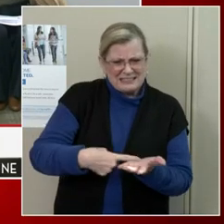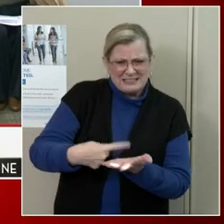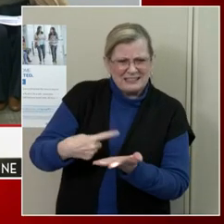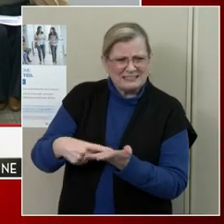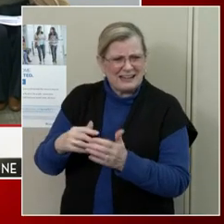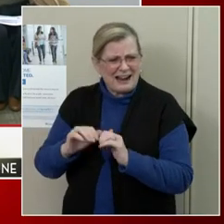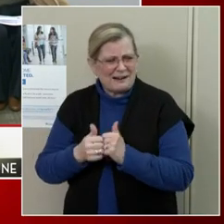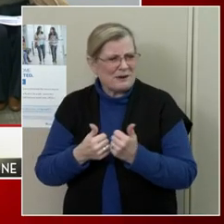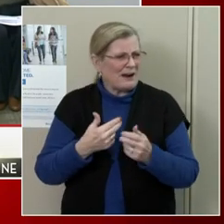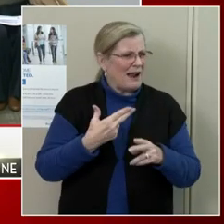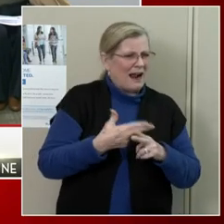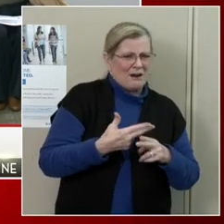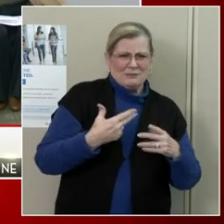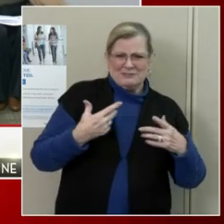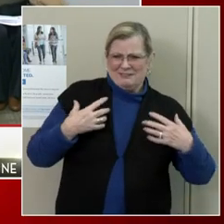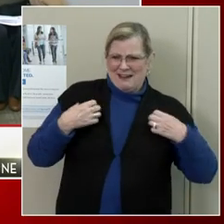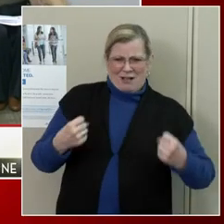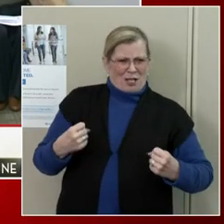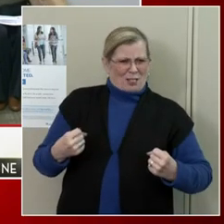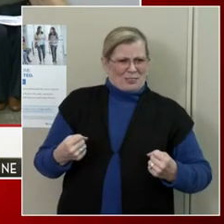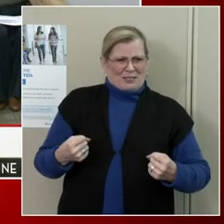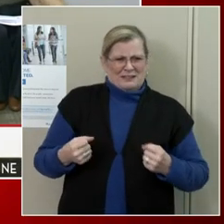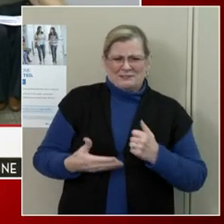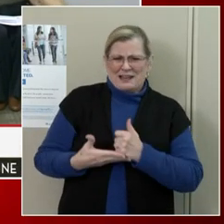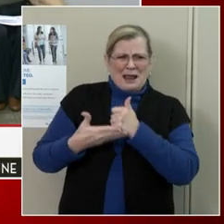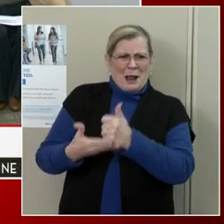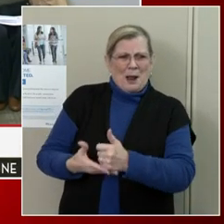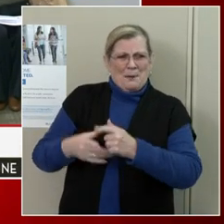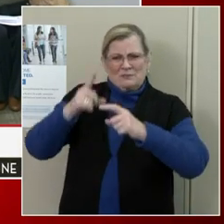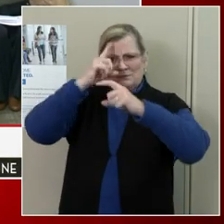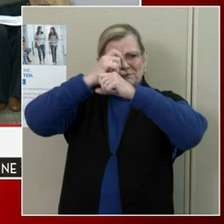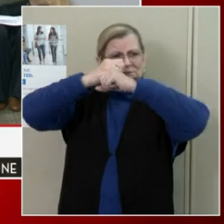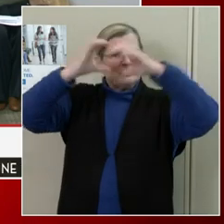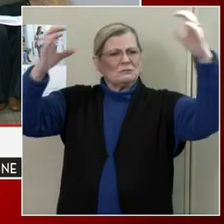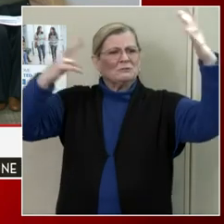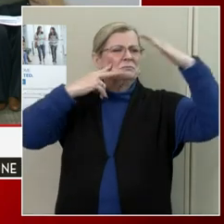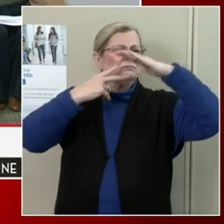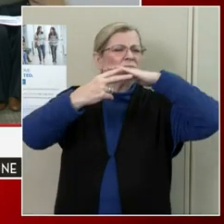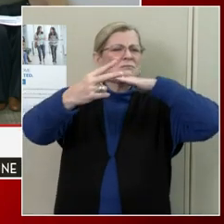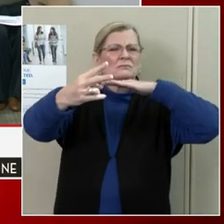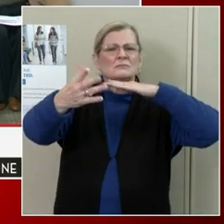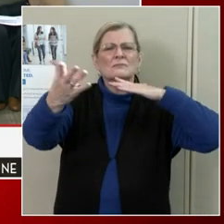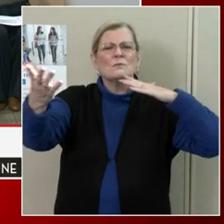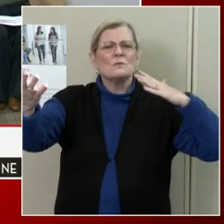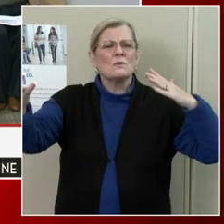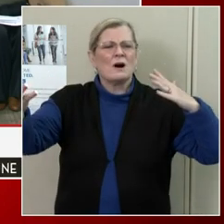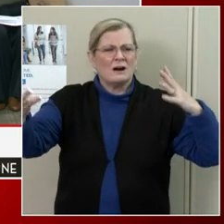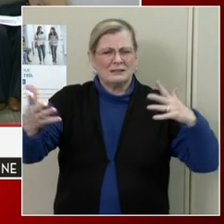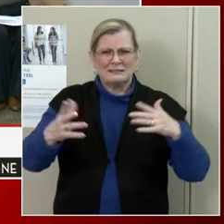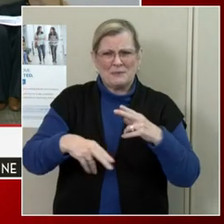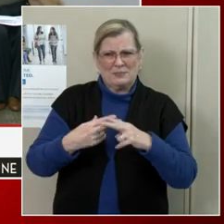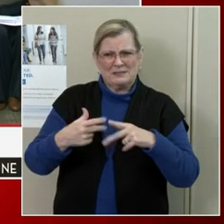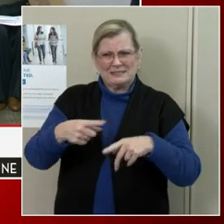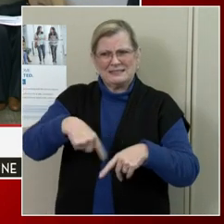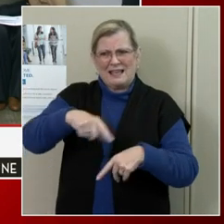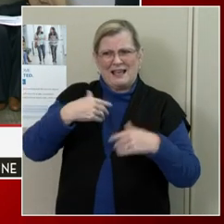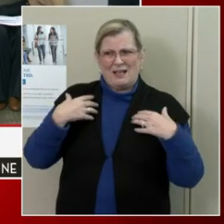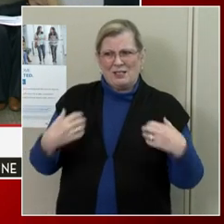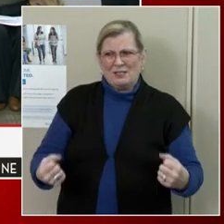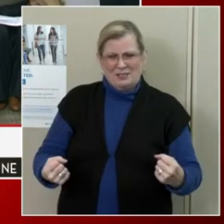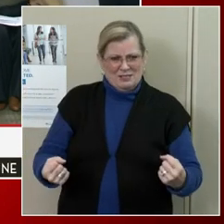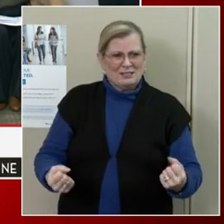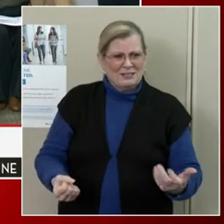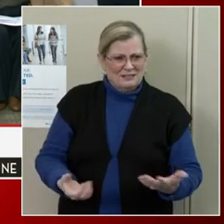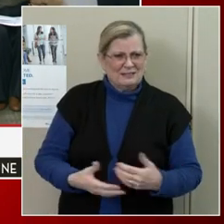Washington, D.C., and broadened the way we think about supporting health and well-being of D.C. residents. Prior to serving as the Director of D.C.